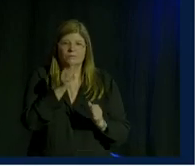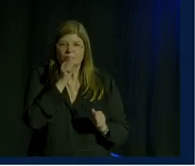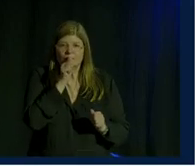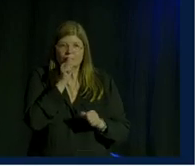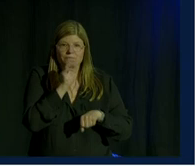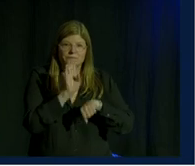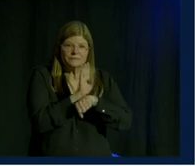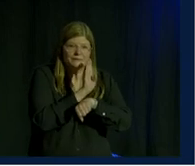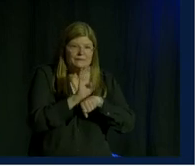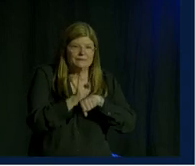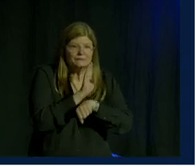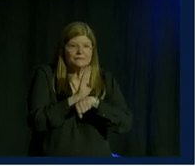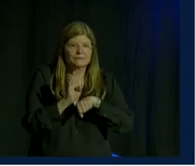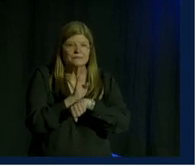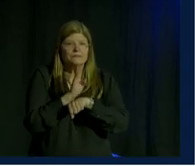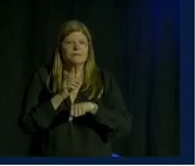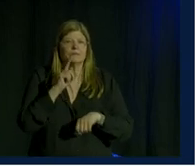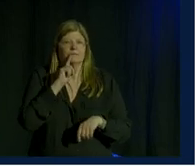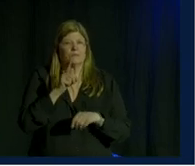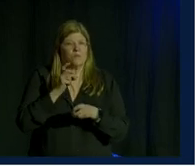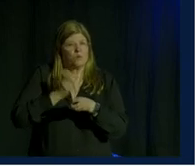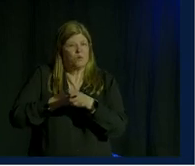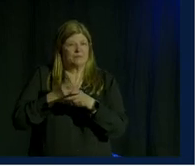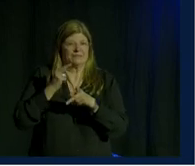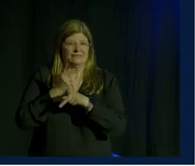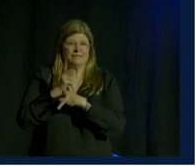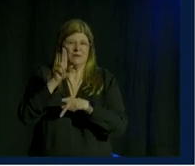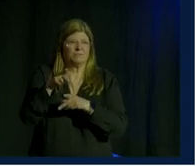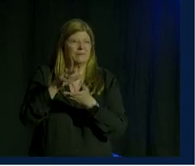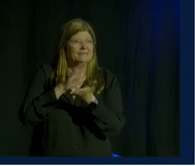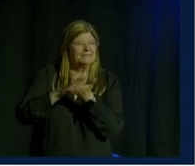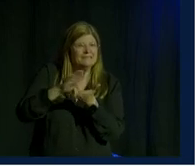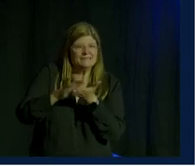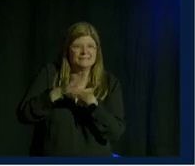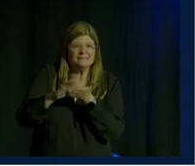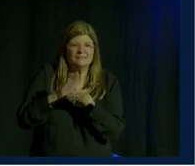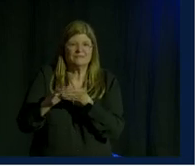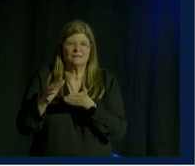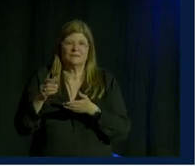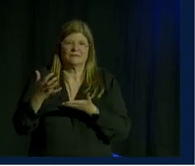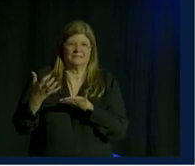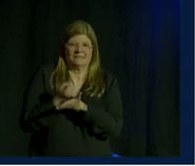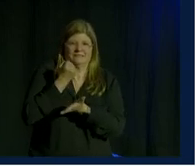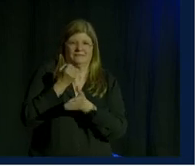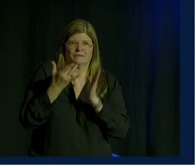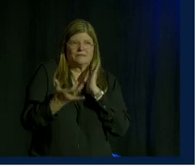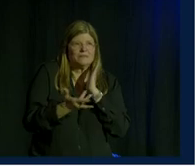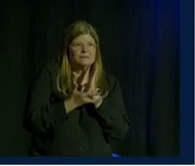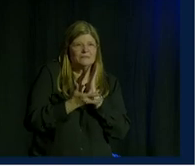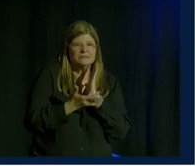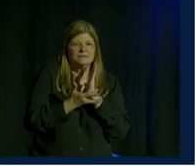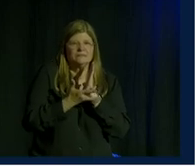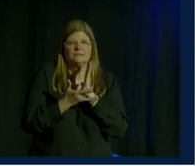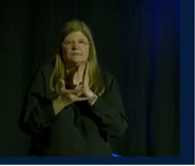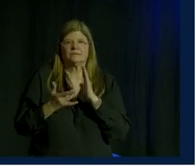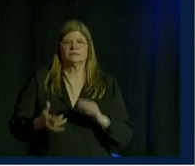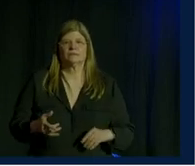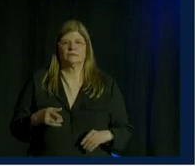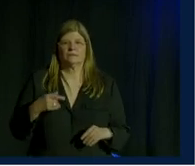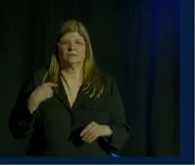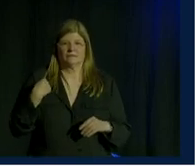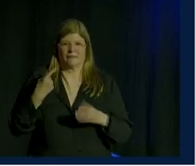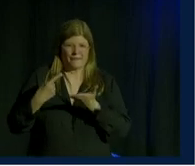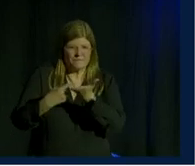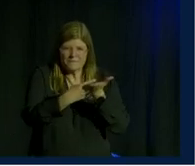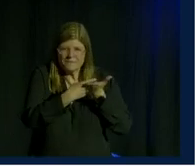program, as well as the financial and technical tools that will support any given project. Now, I won't go into the details except to note that as January 1st